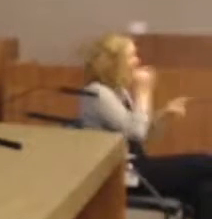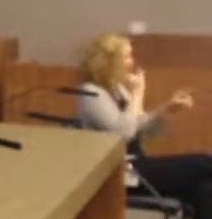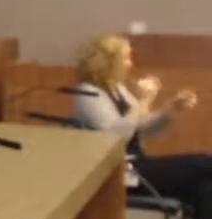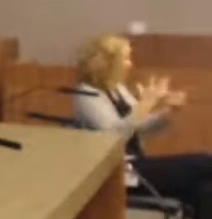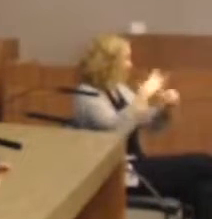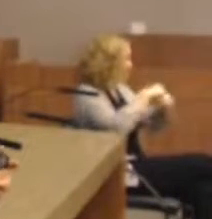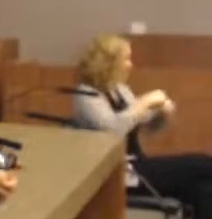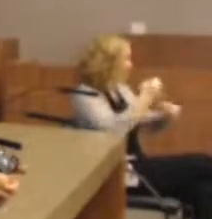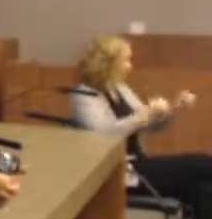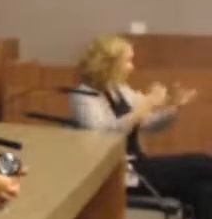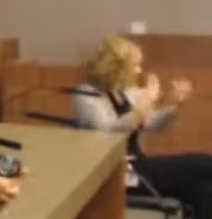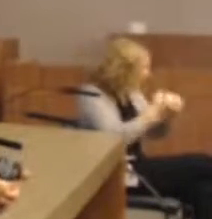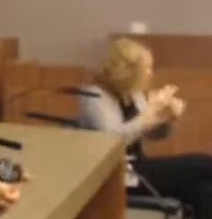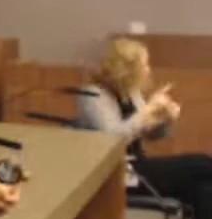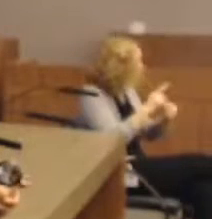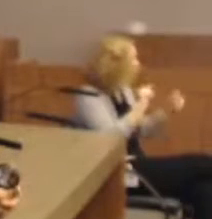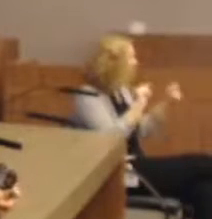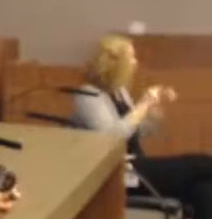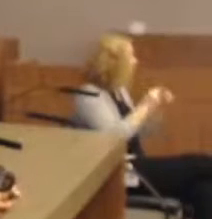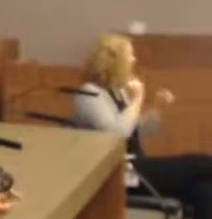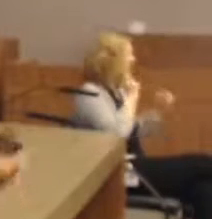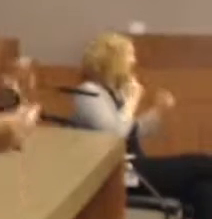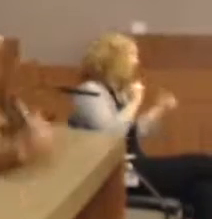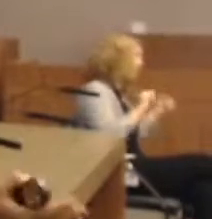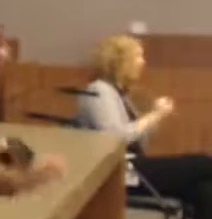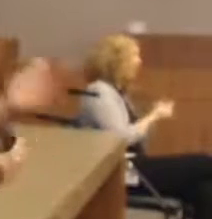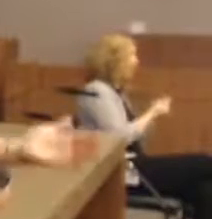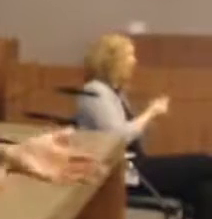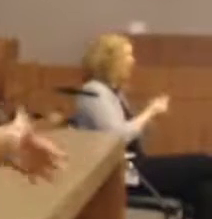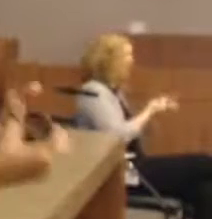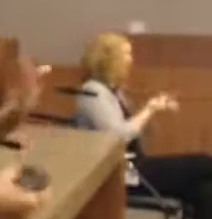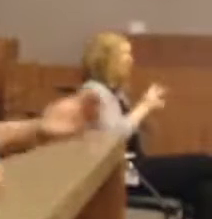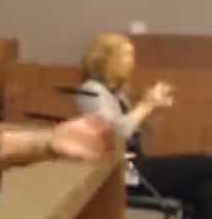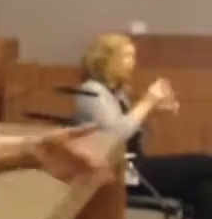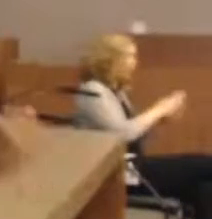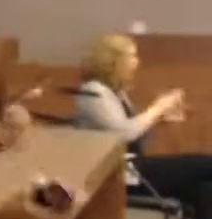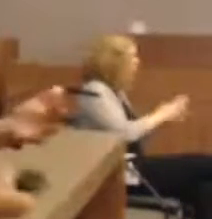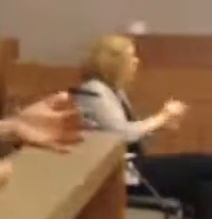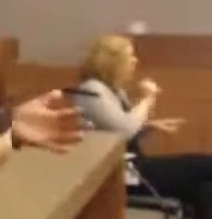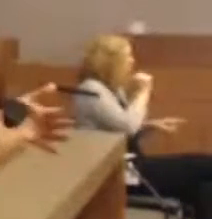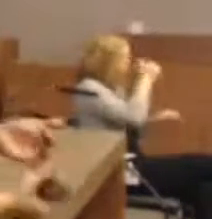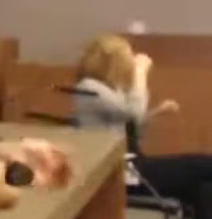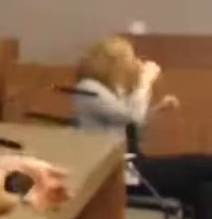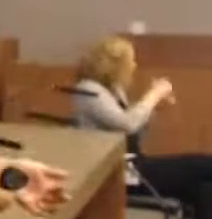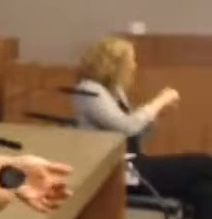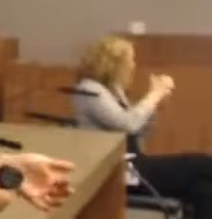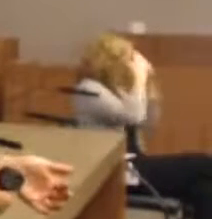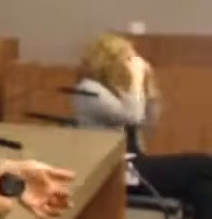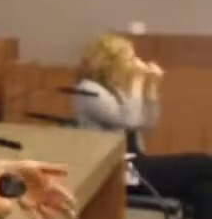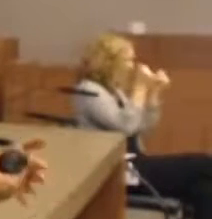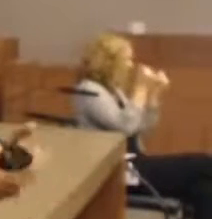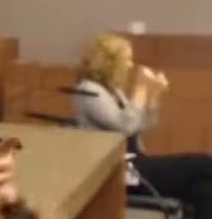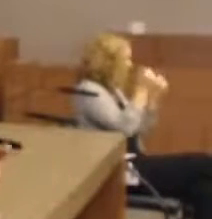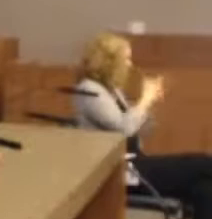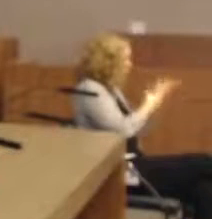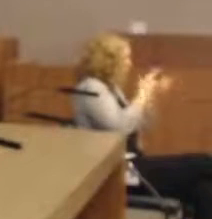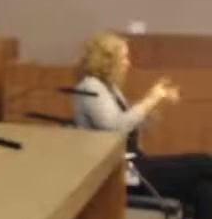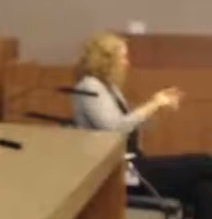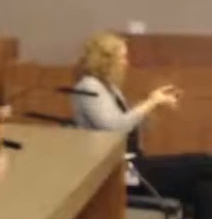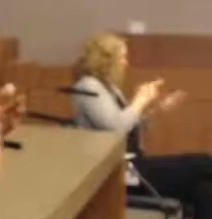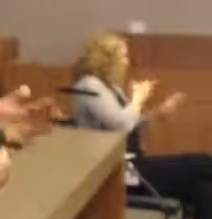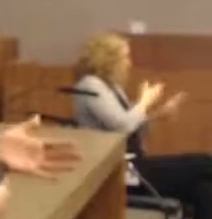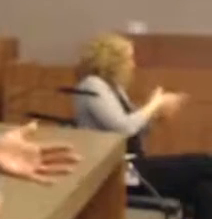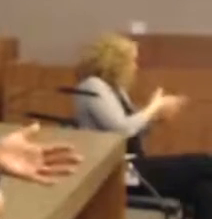accident or you've had a serious injury, it's very common to not remember the events surrounding that trauma, right? It's very common to